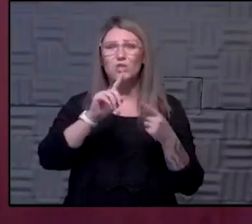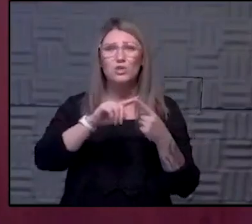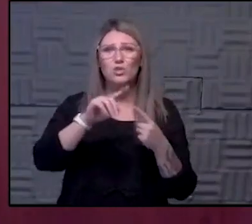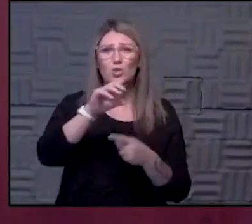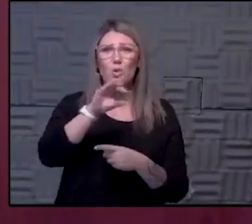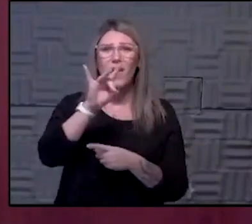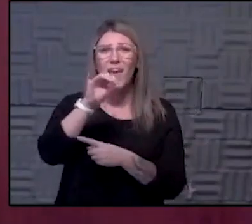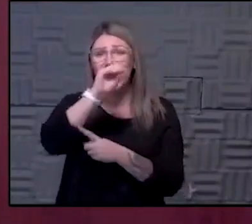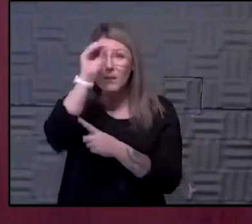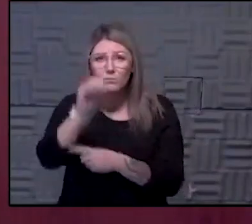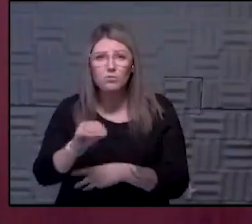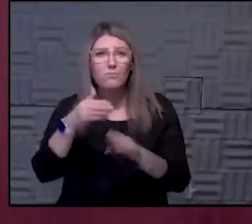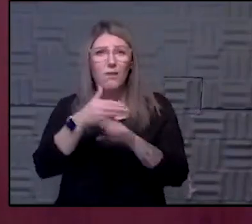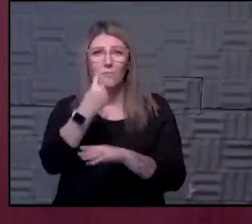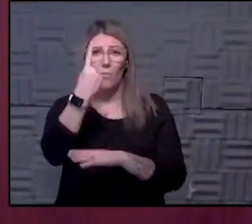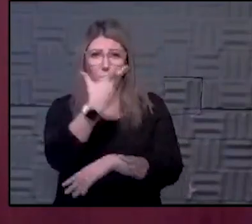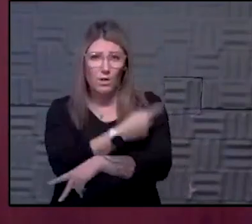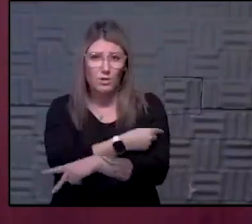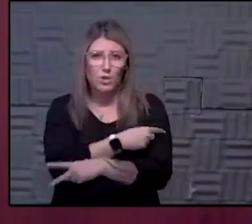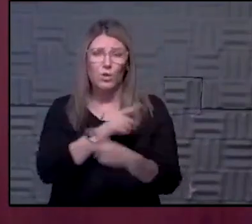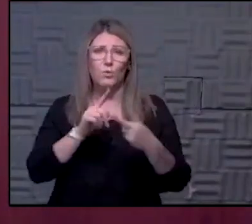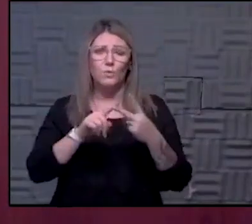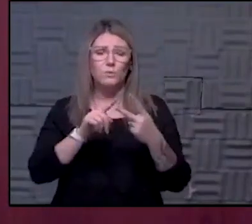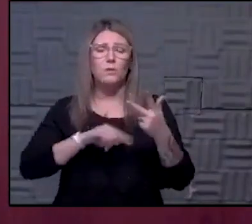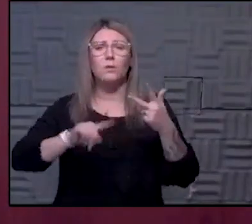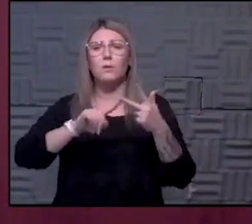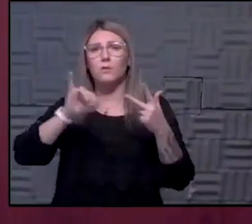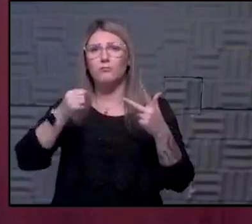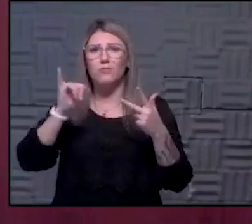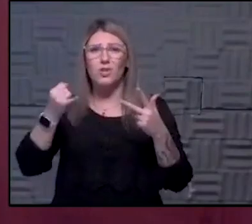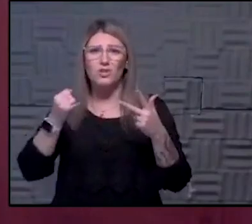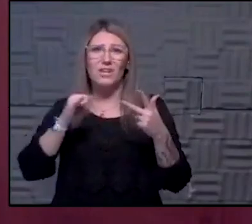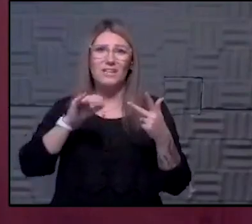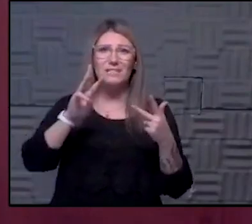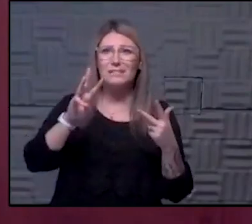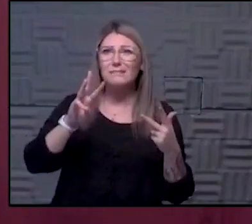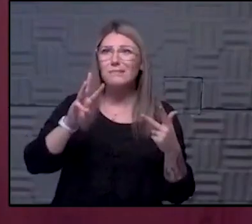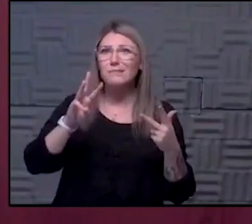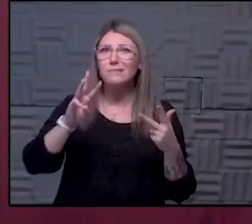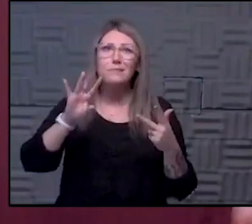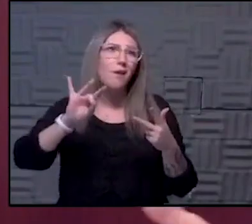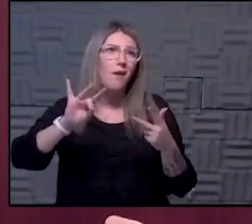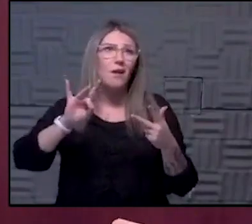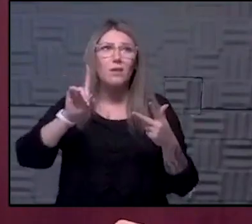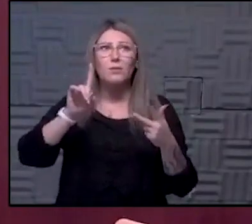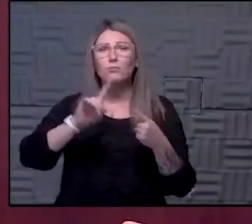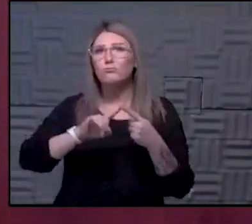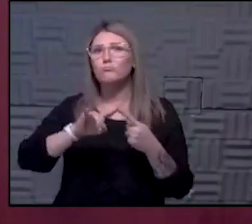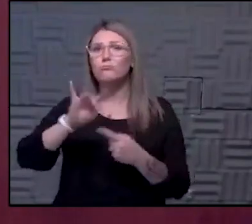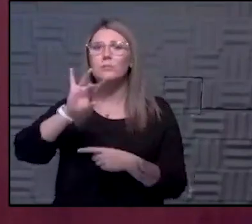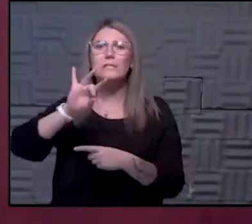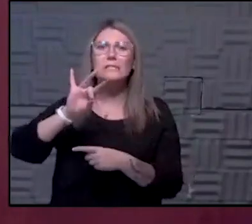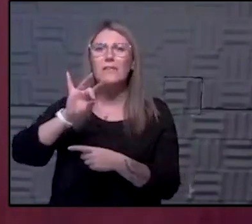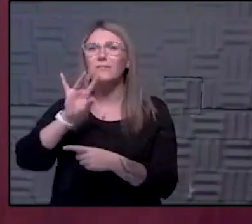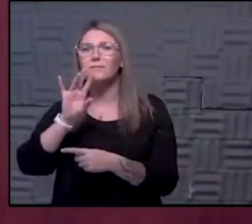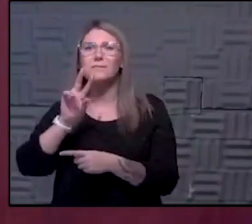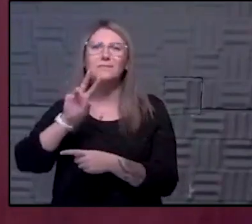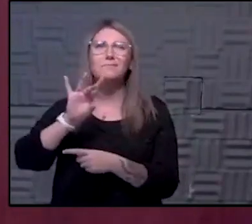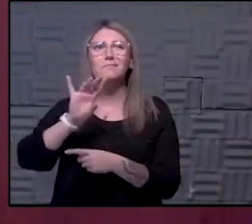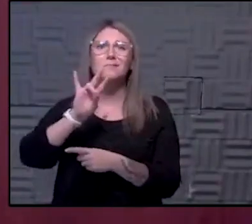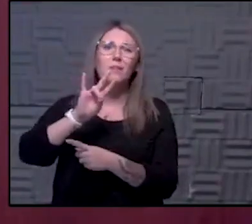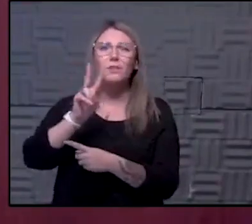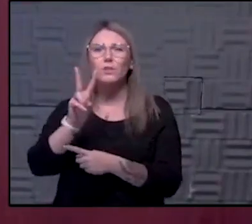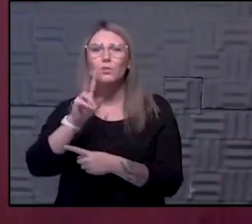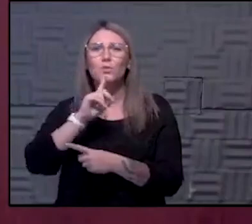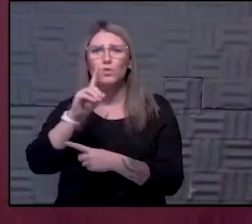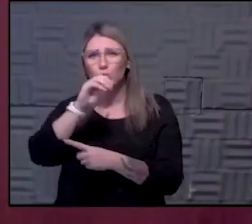single dose. And so, J&J comes out at 68 to 72%. So it's really exactly the same. And I think